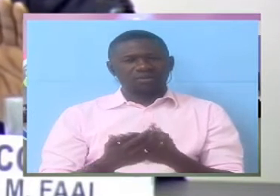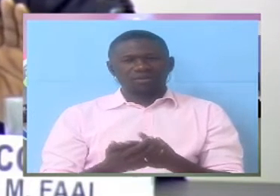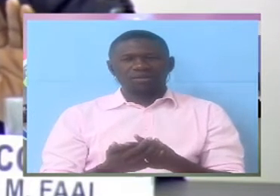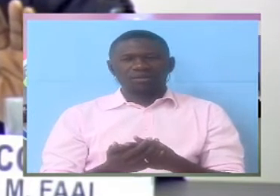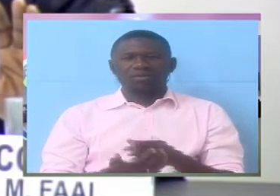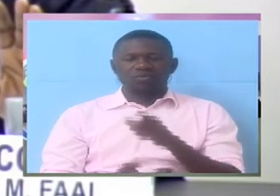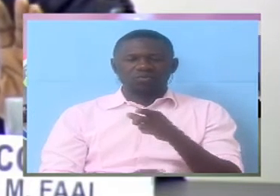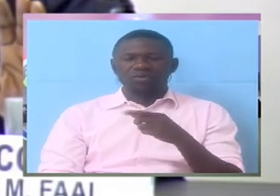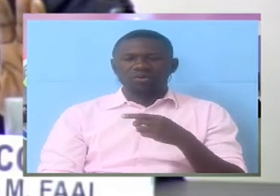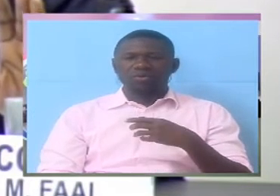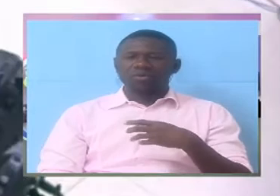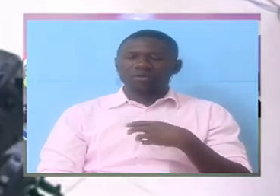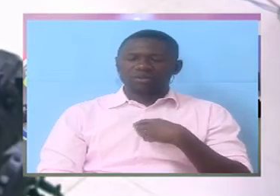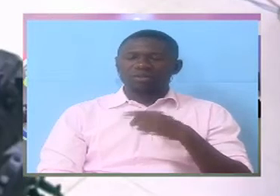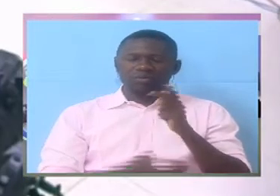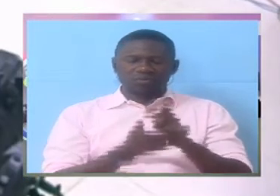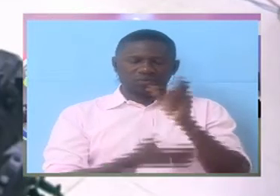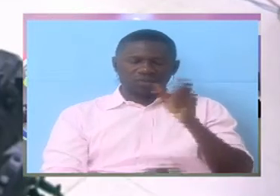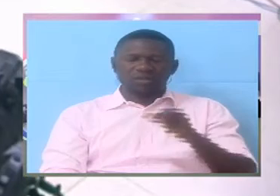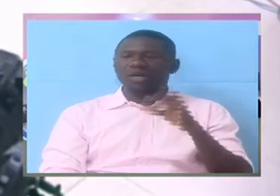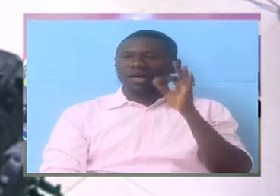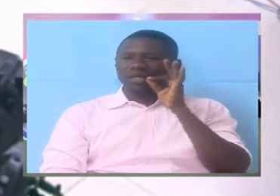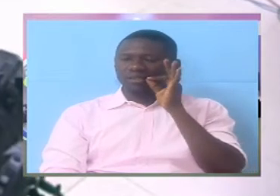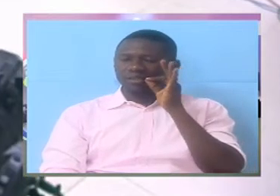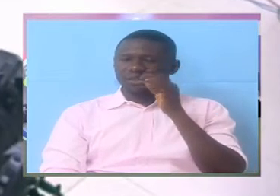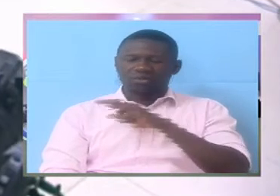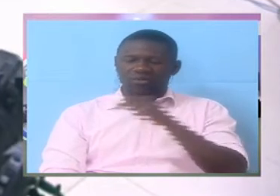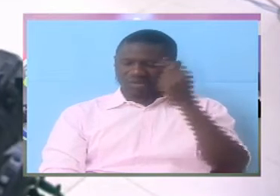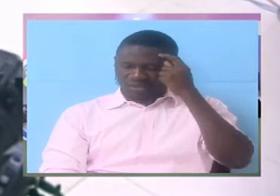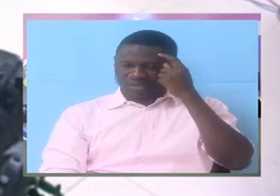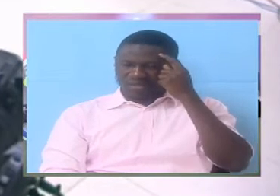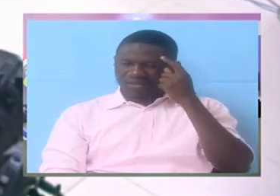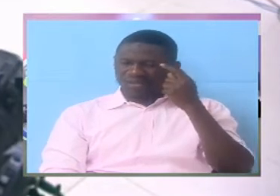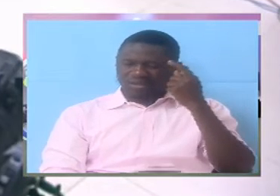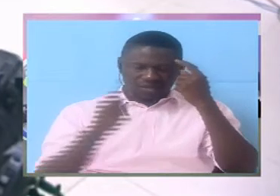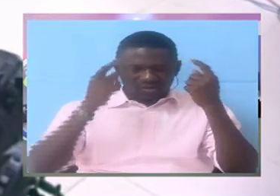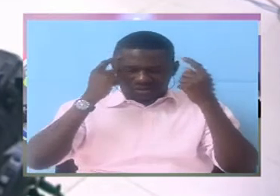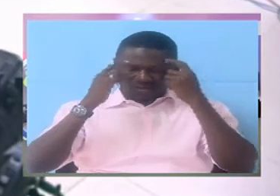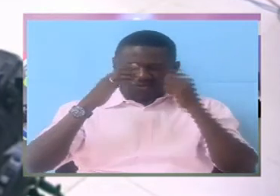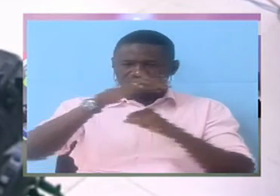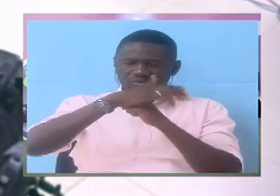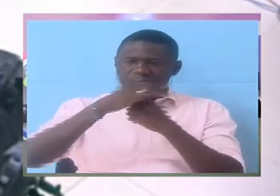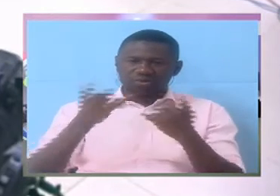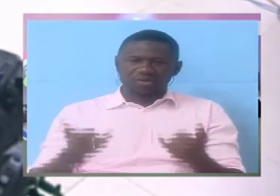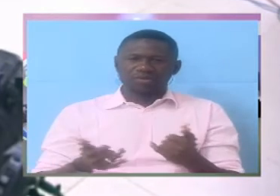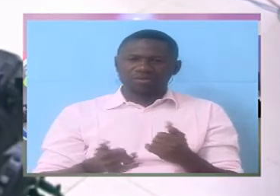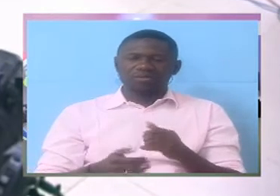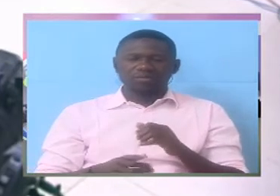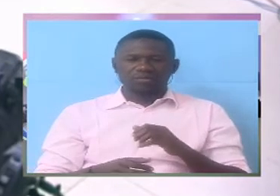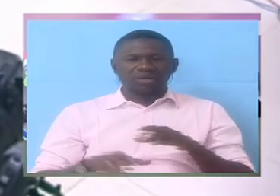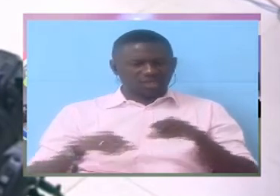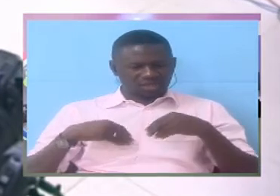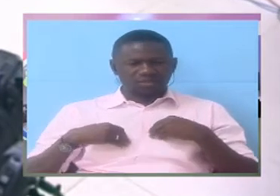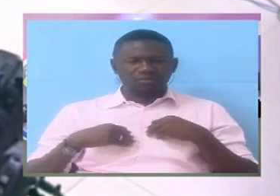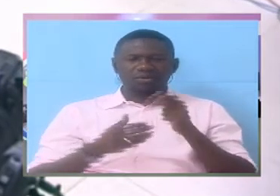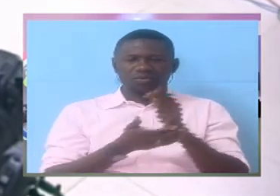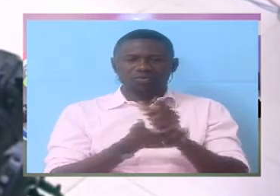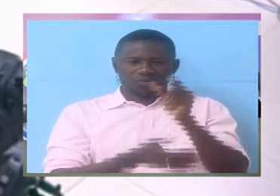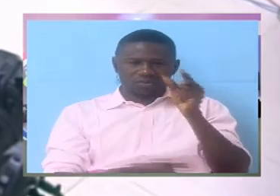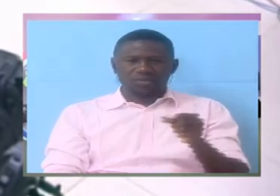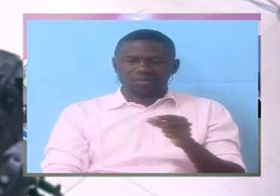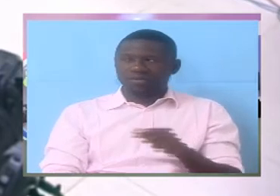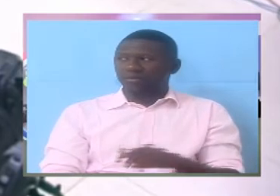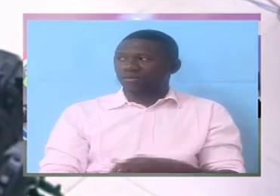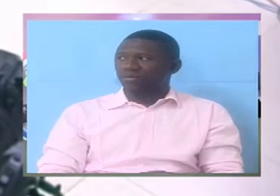any psychosocial support at the moment. No. Allow the witness to.